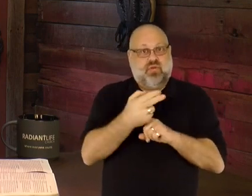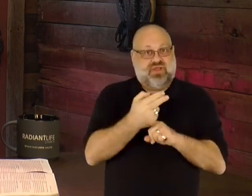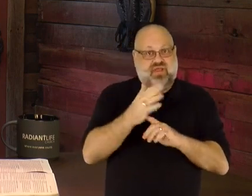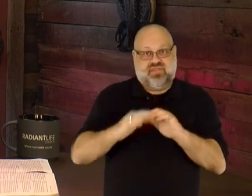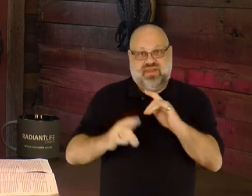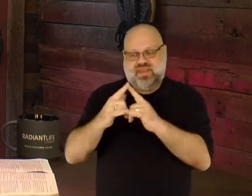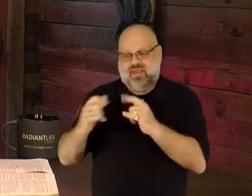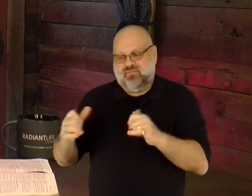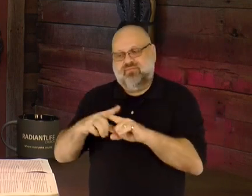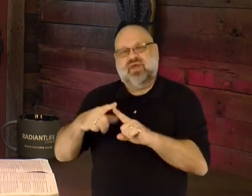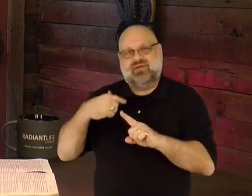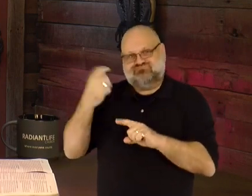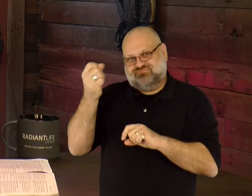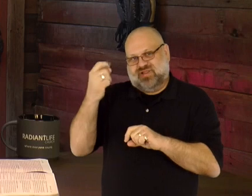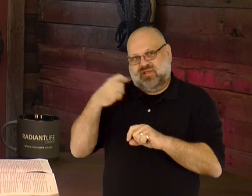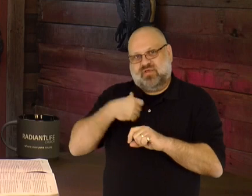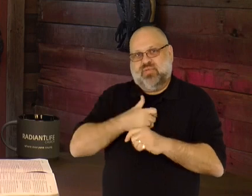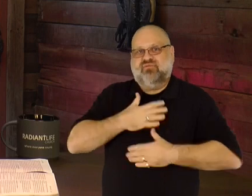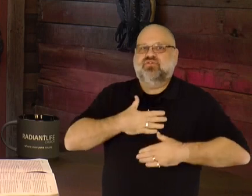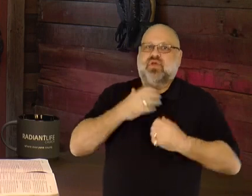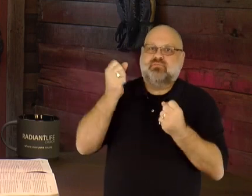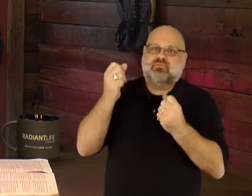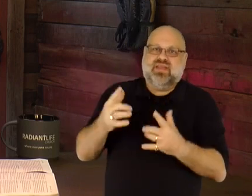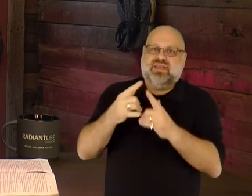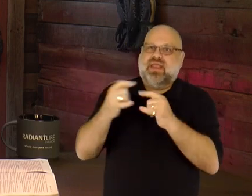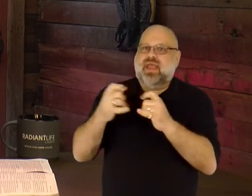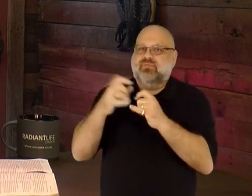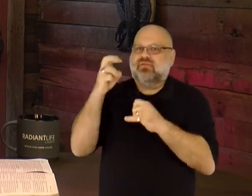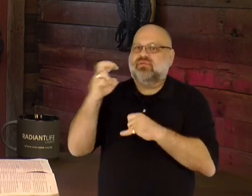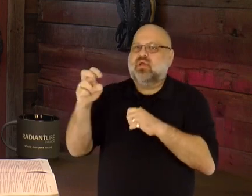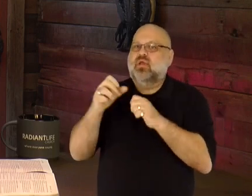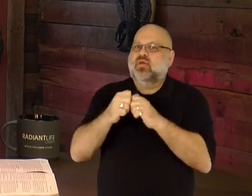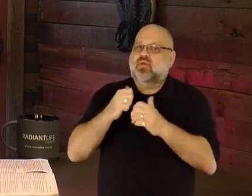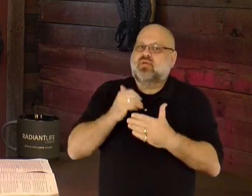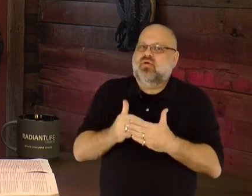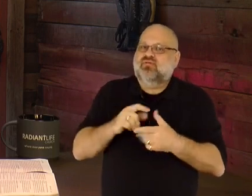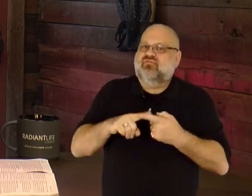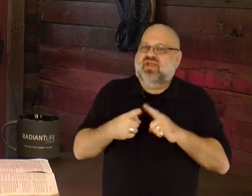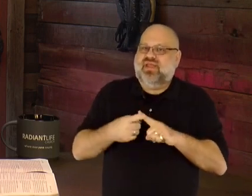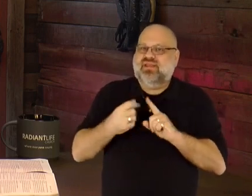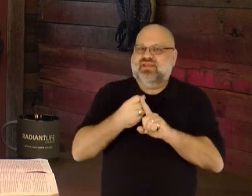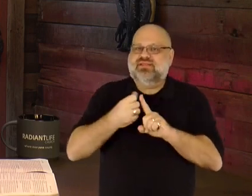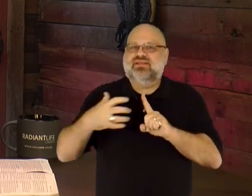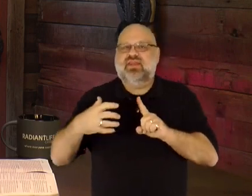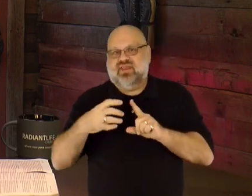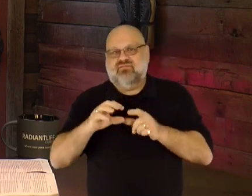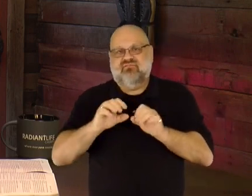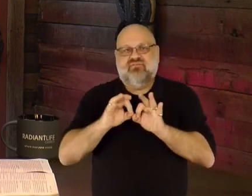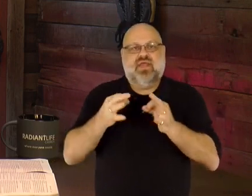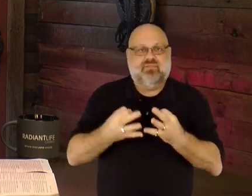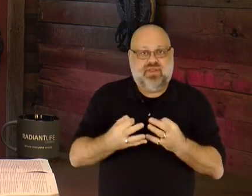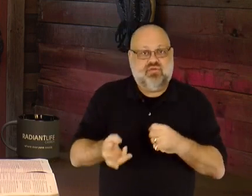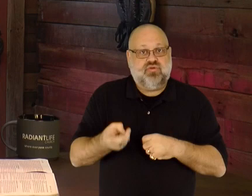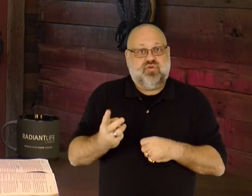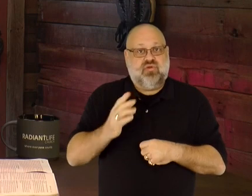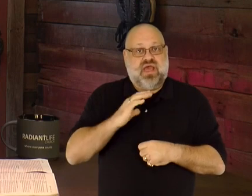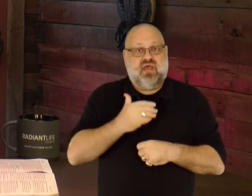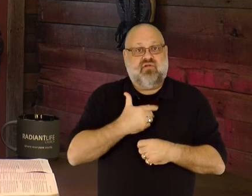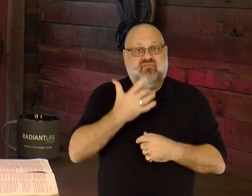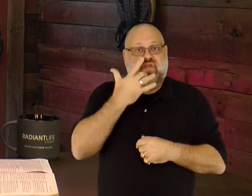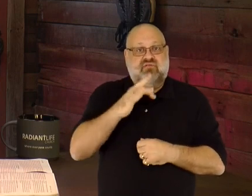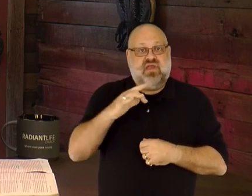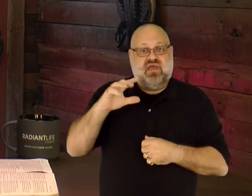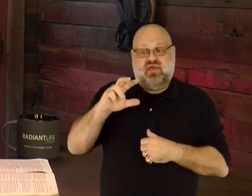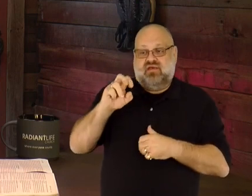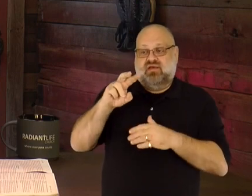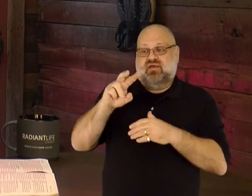many camping trips with close friends and extended family. Two of our favorites are Fallen Leaf Lake near